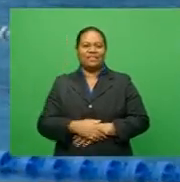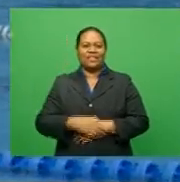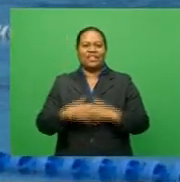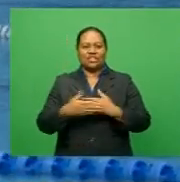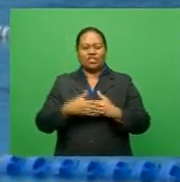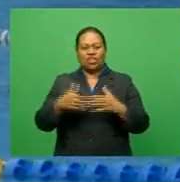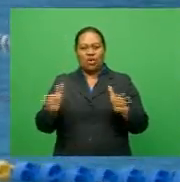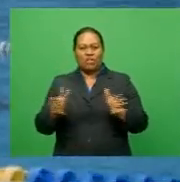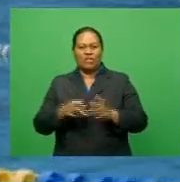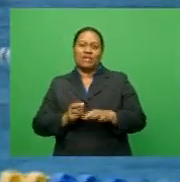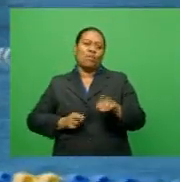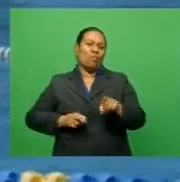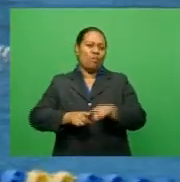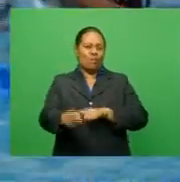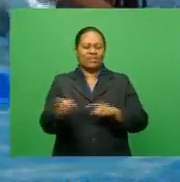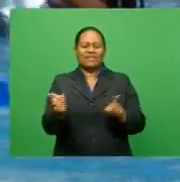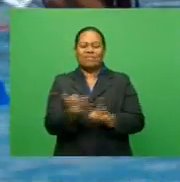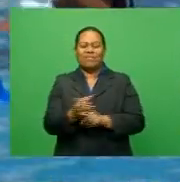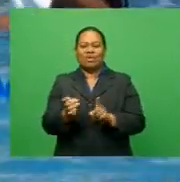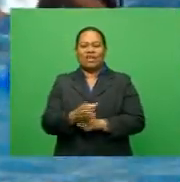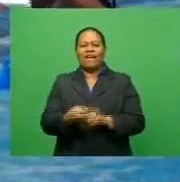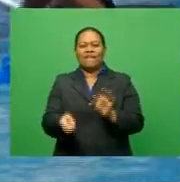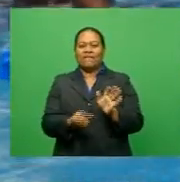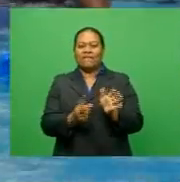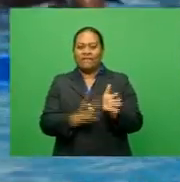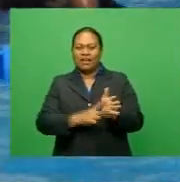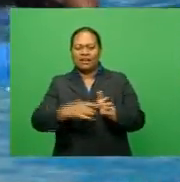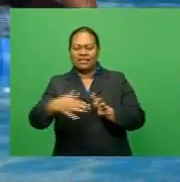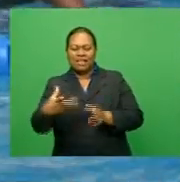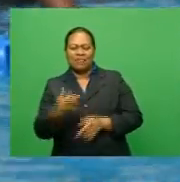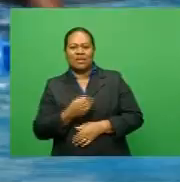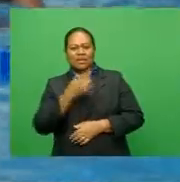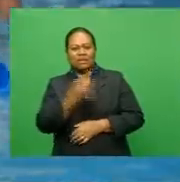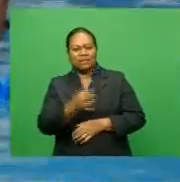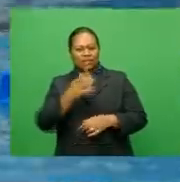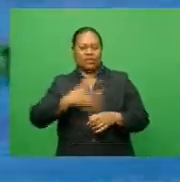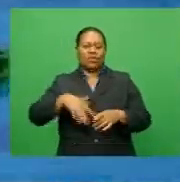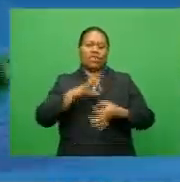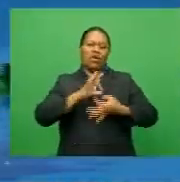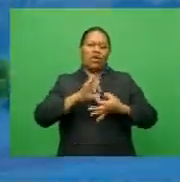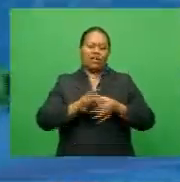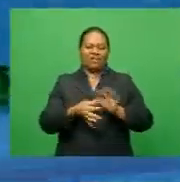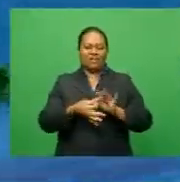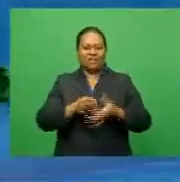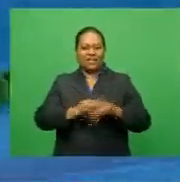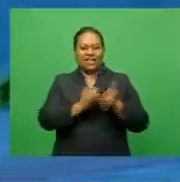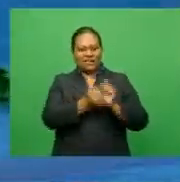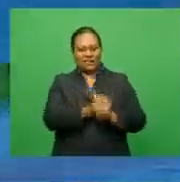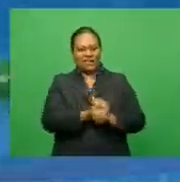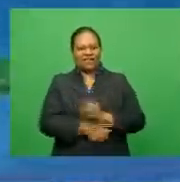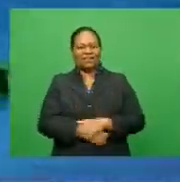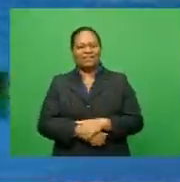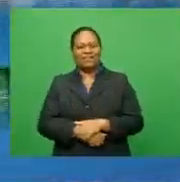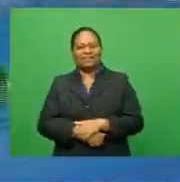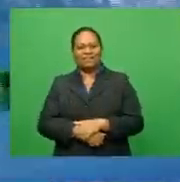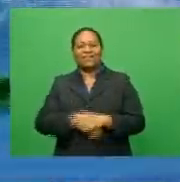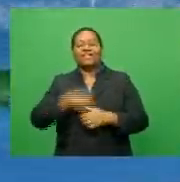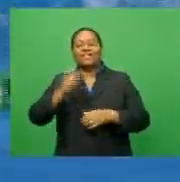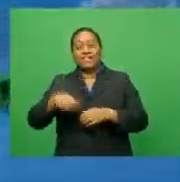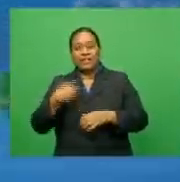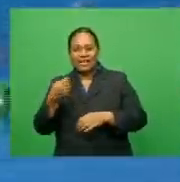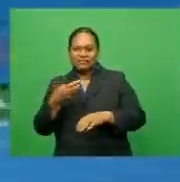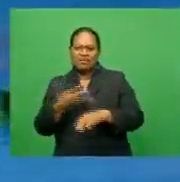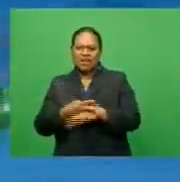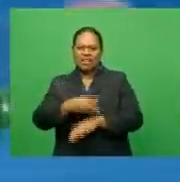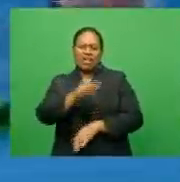Nationals is the most important event for Vakasama in his quest for an Olympic sport. This Open Nationals coming next month is a